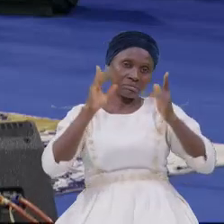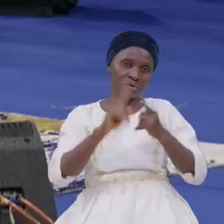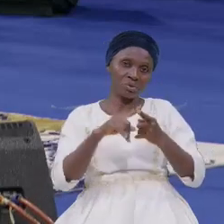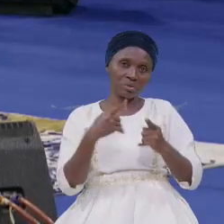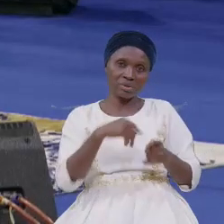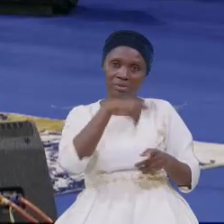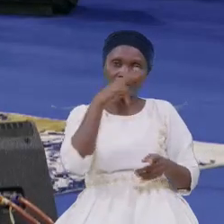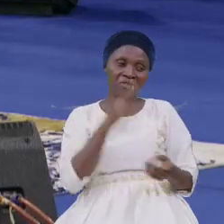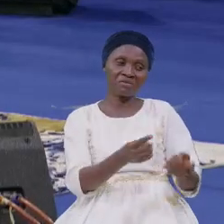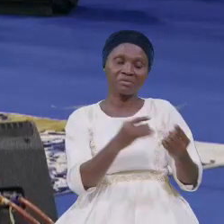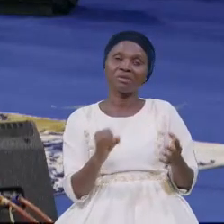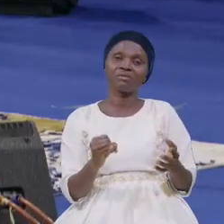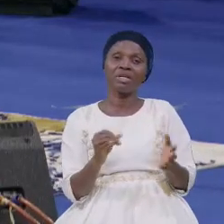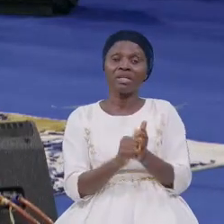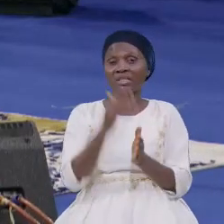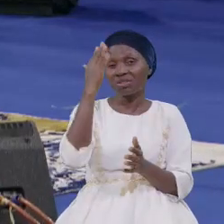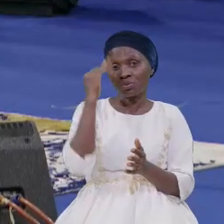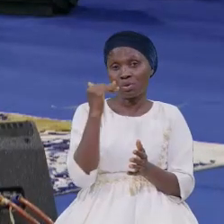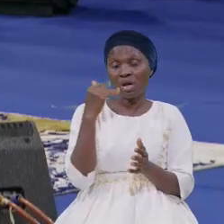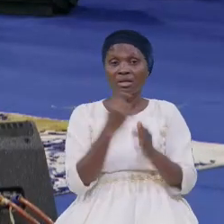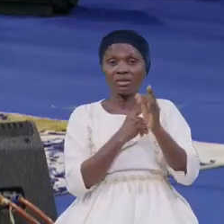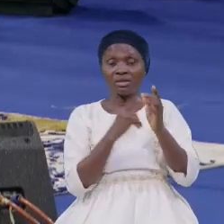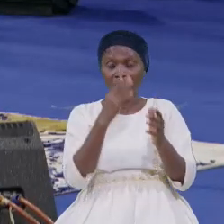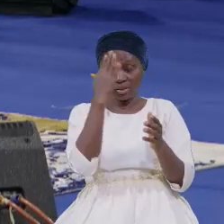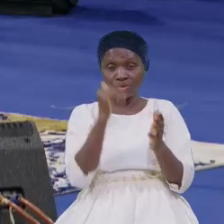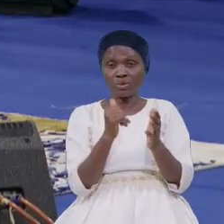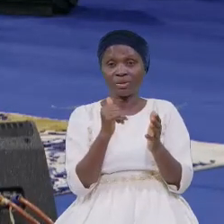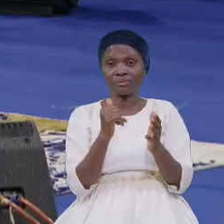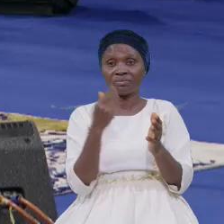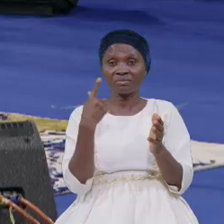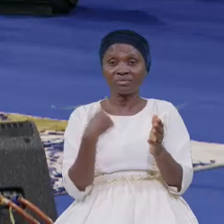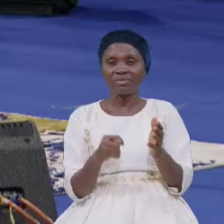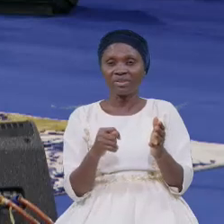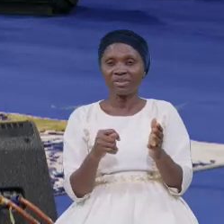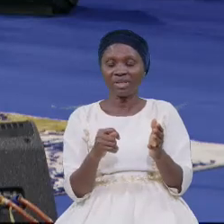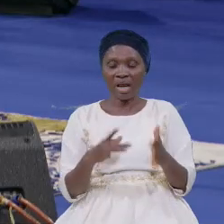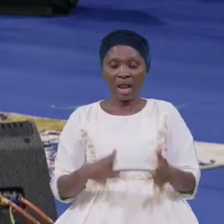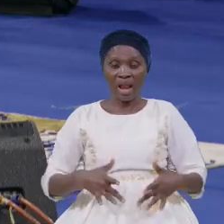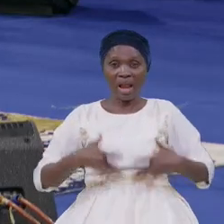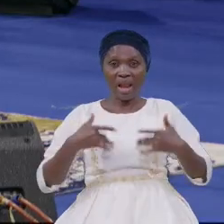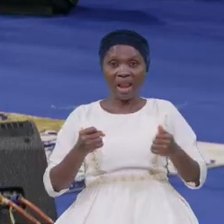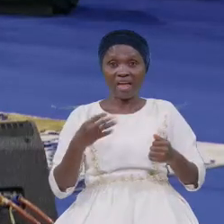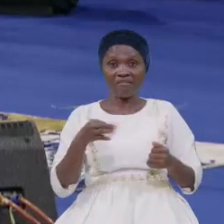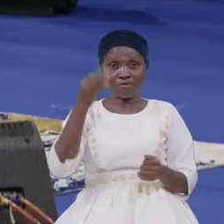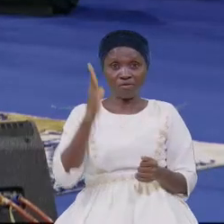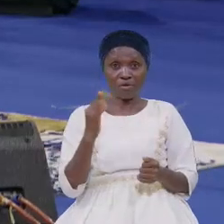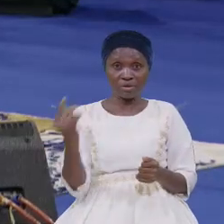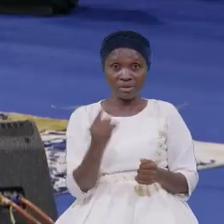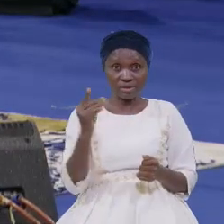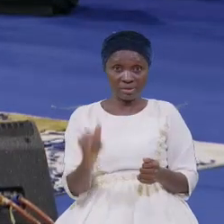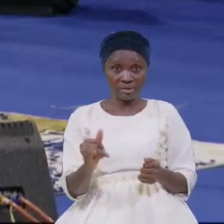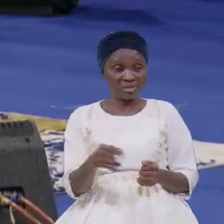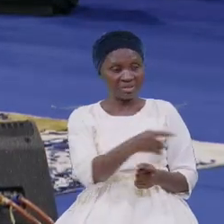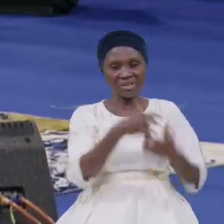That's why the lost the life of God, eternal life, they lost the